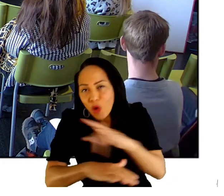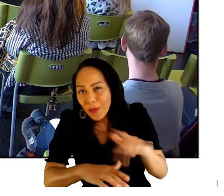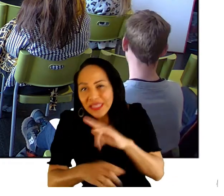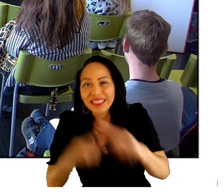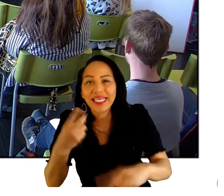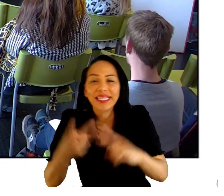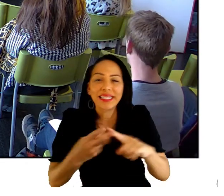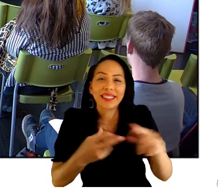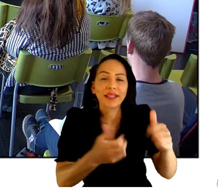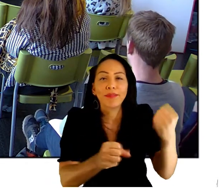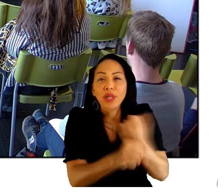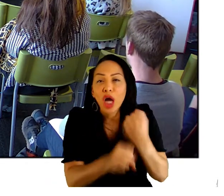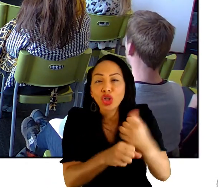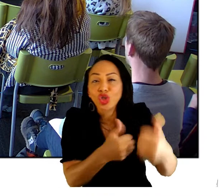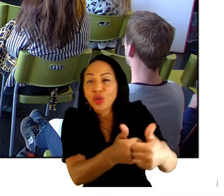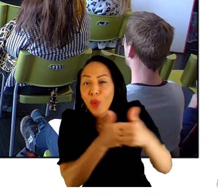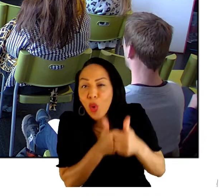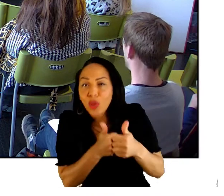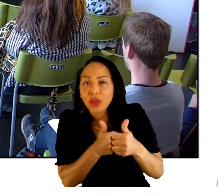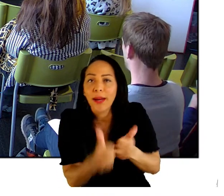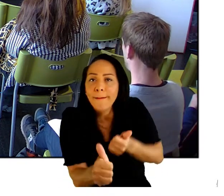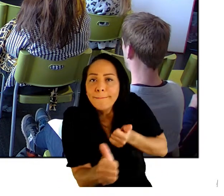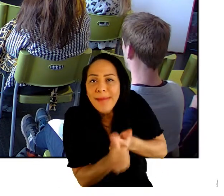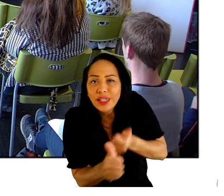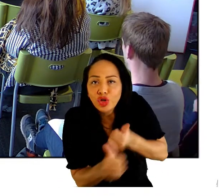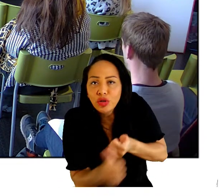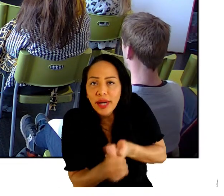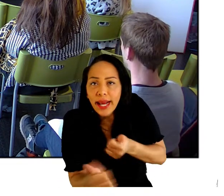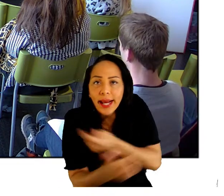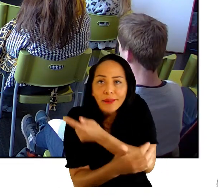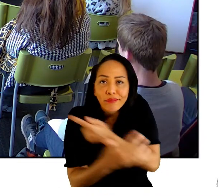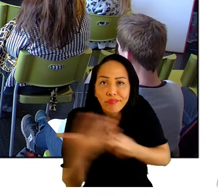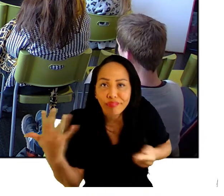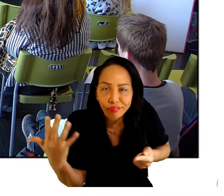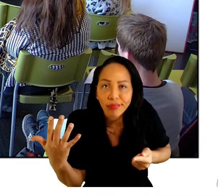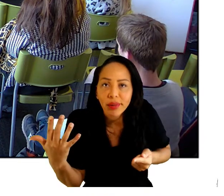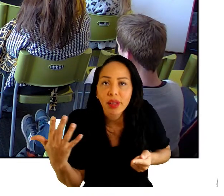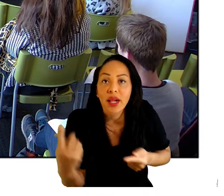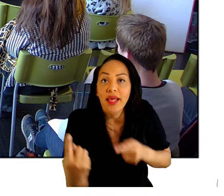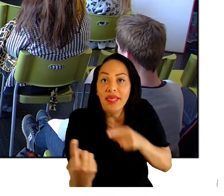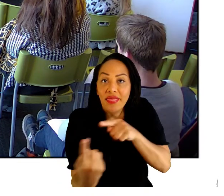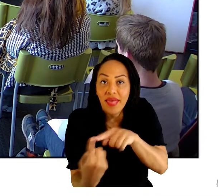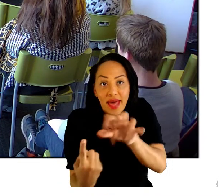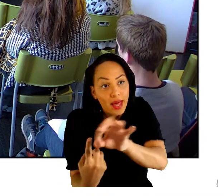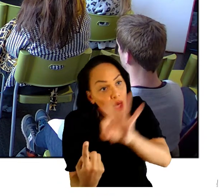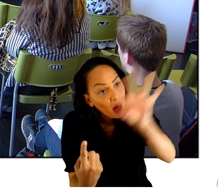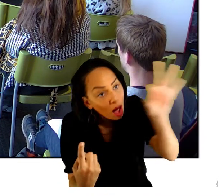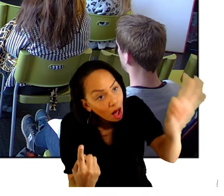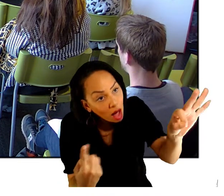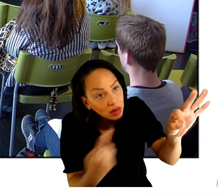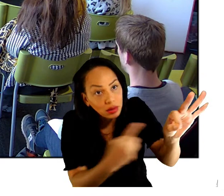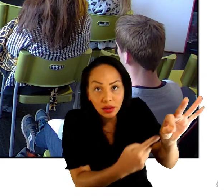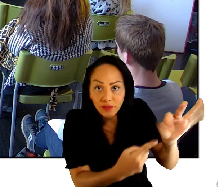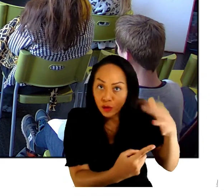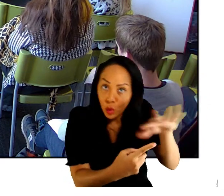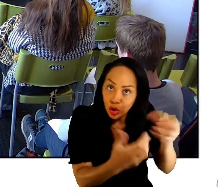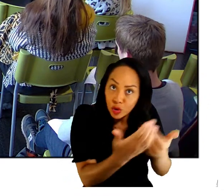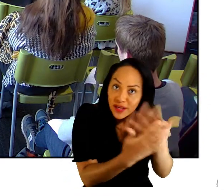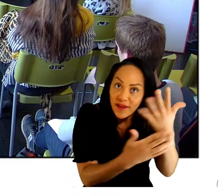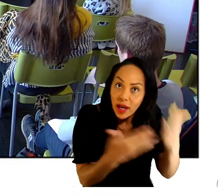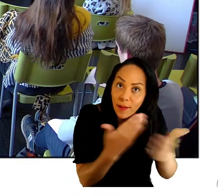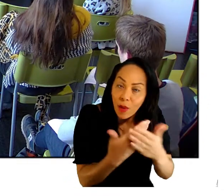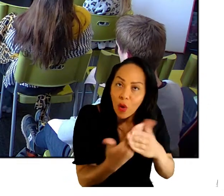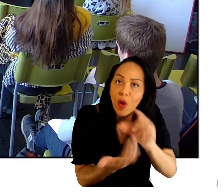us to be part of Develop With, which came with a little bit of seed funding. And then we put in an Arts